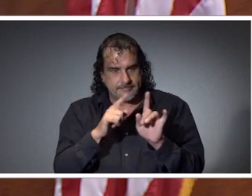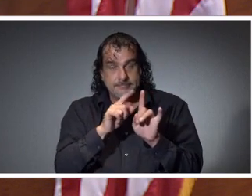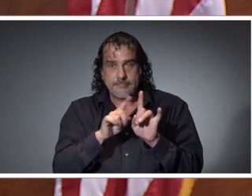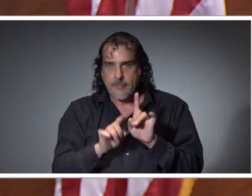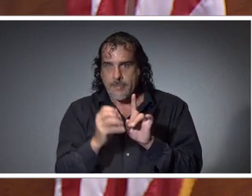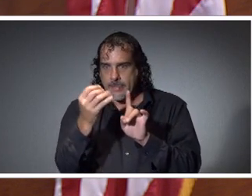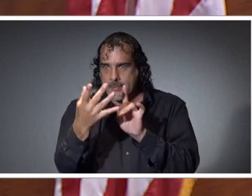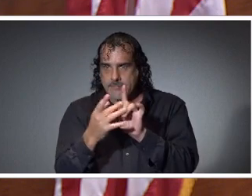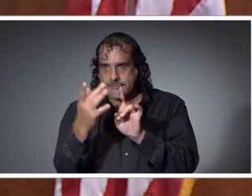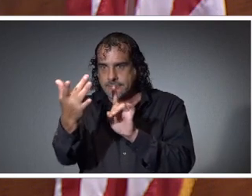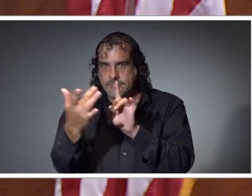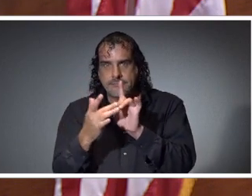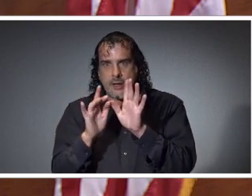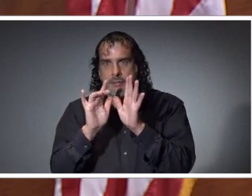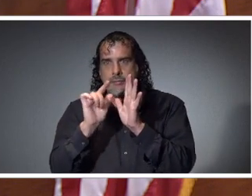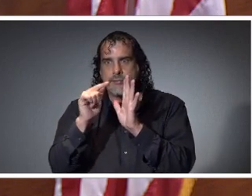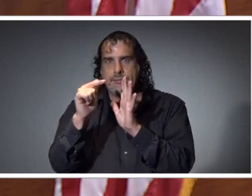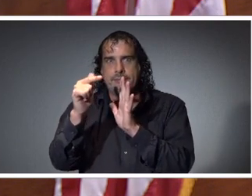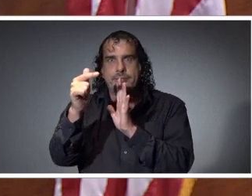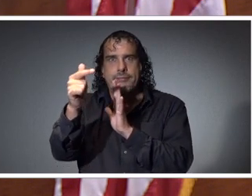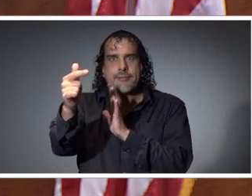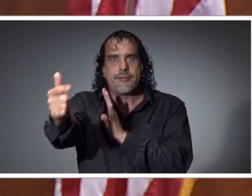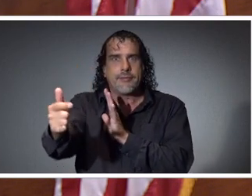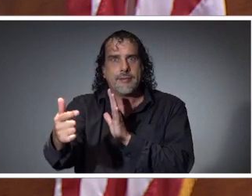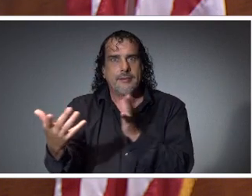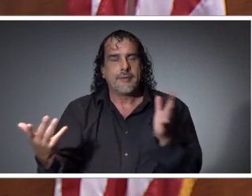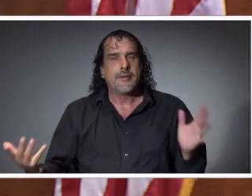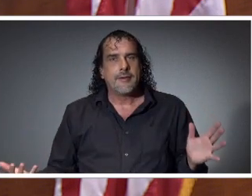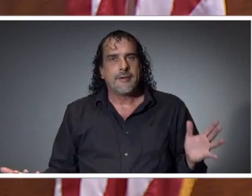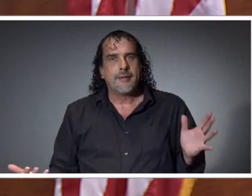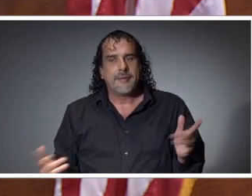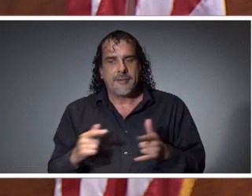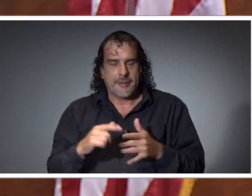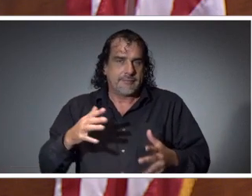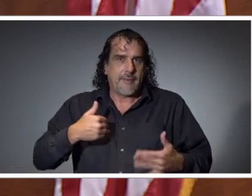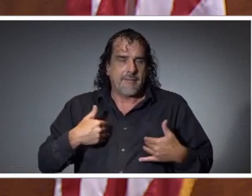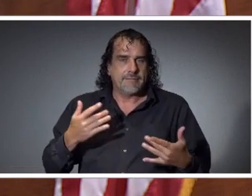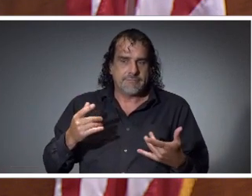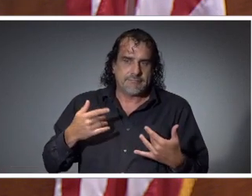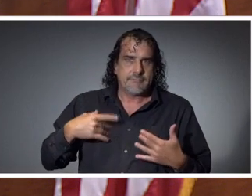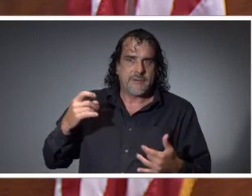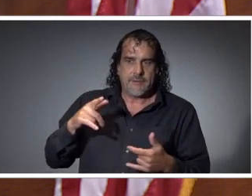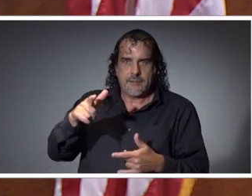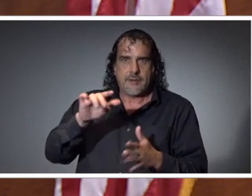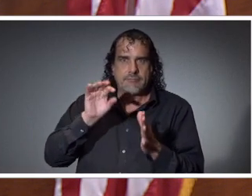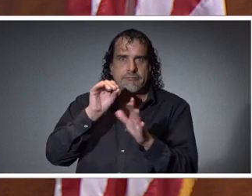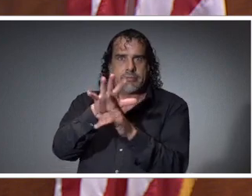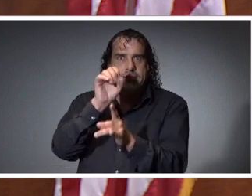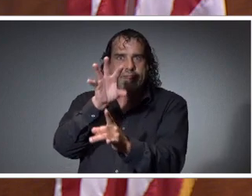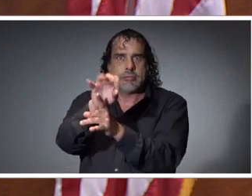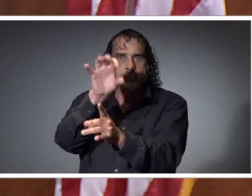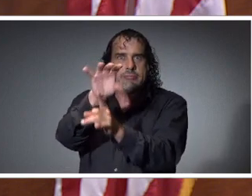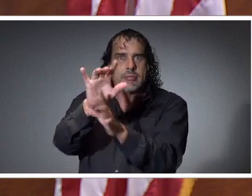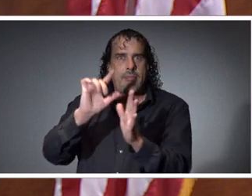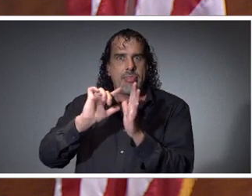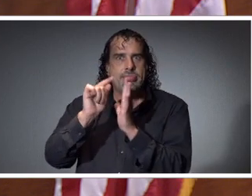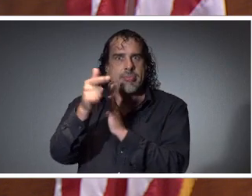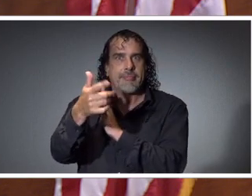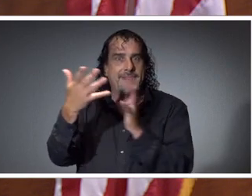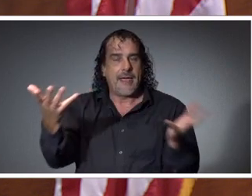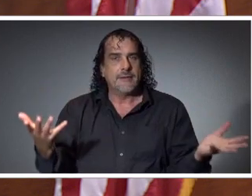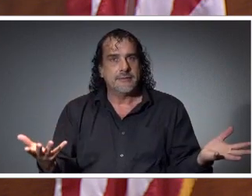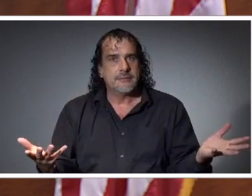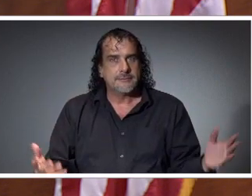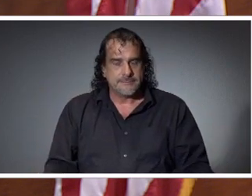need to know that they came in contact, if it's for more than 15 minutes, with someone who is a positive test. And so I don't know any of the